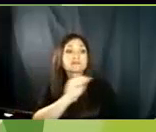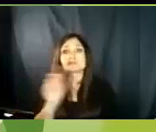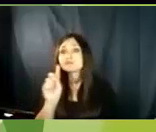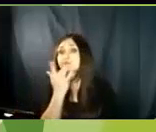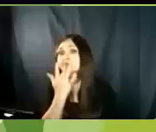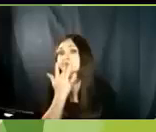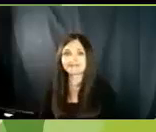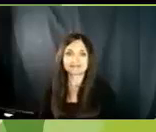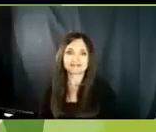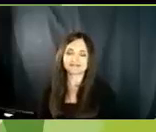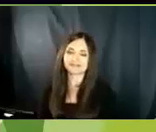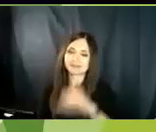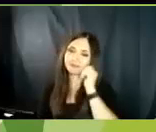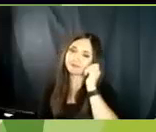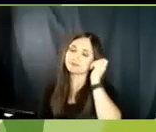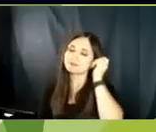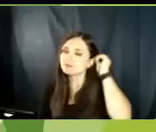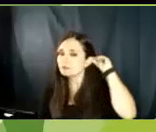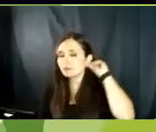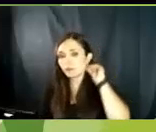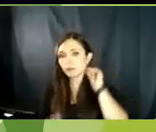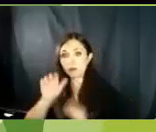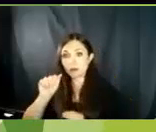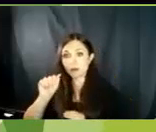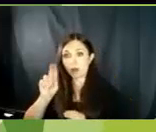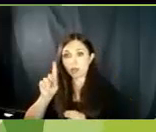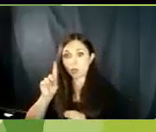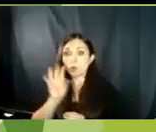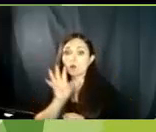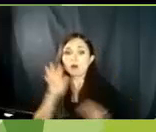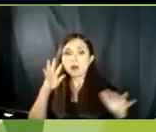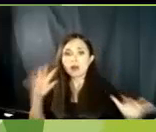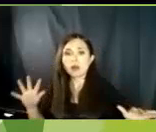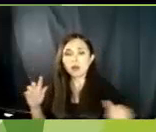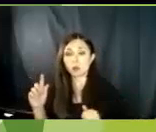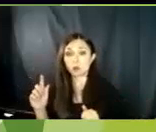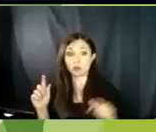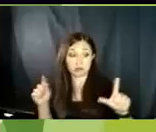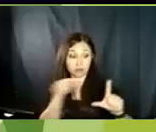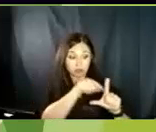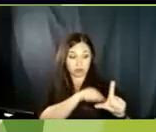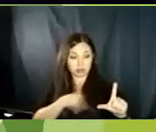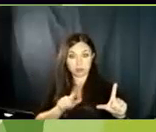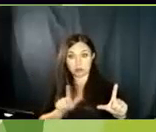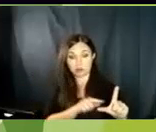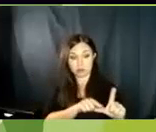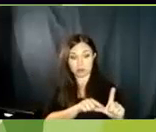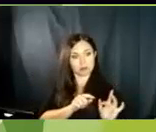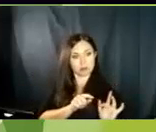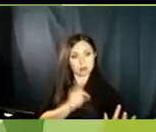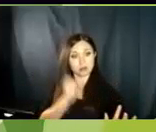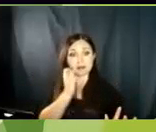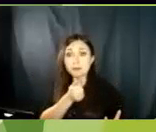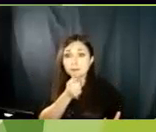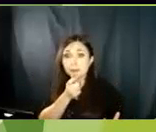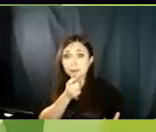you. Finally, the audio button is in the lower left-hand corner of your screen. And if you have a microphone and